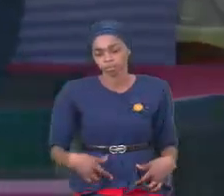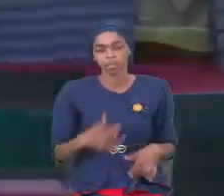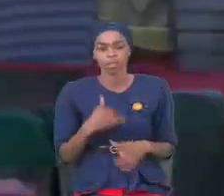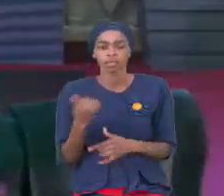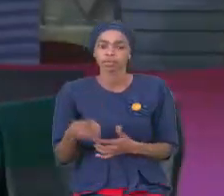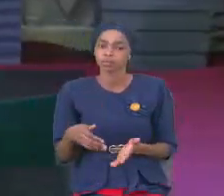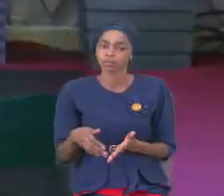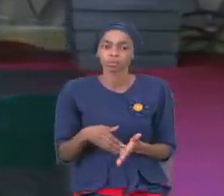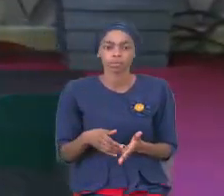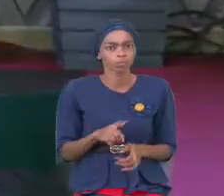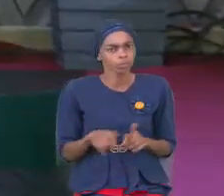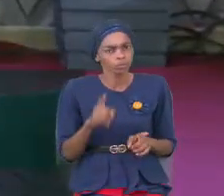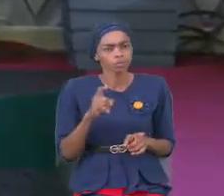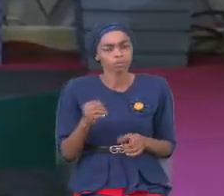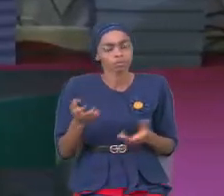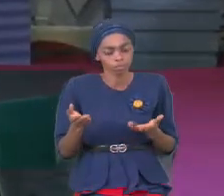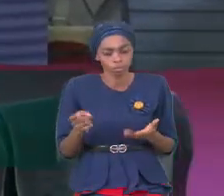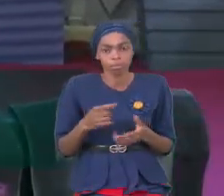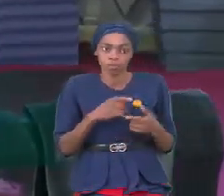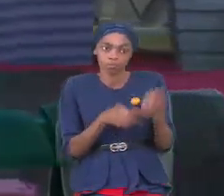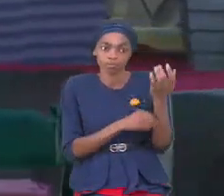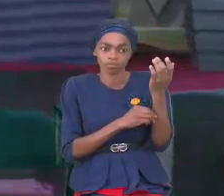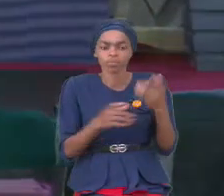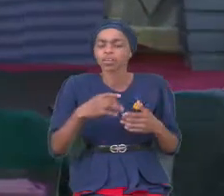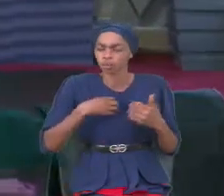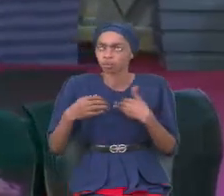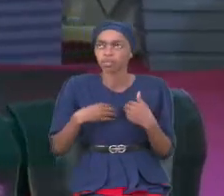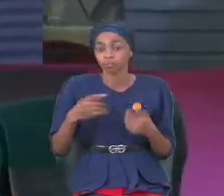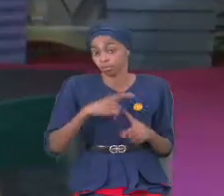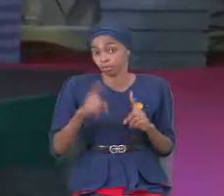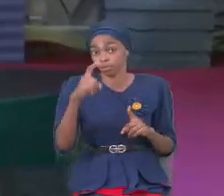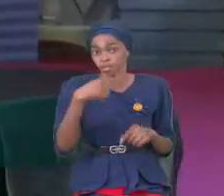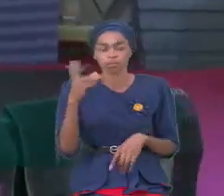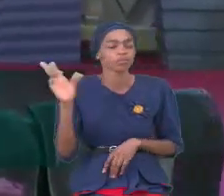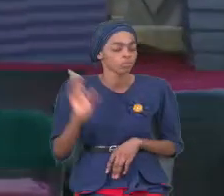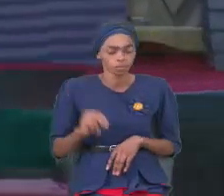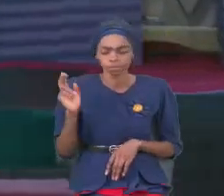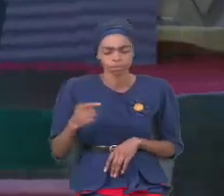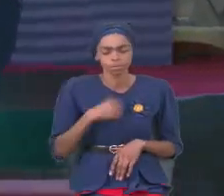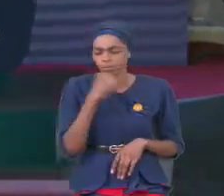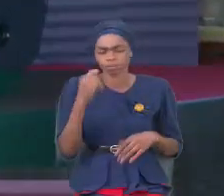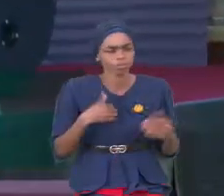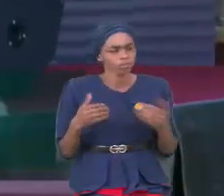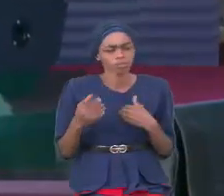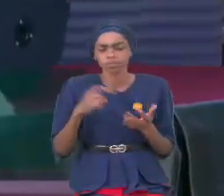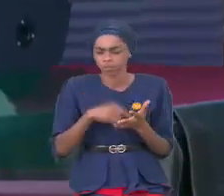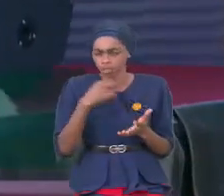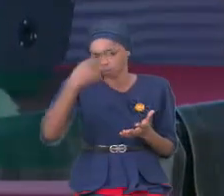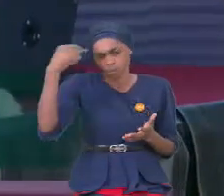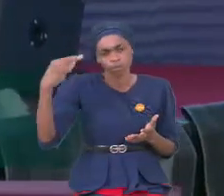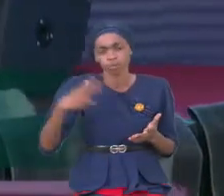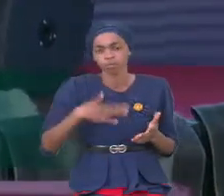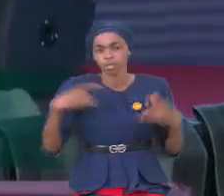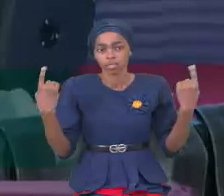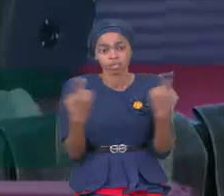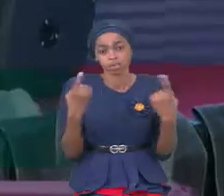yet you want to complain, you say, no, I can't complain, this is the result of my sin. You want to murmur, no, I cannot murmur,